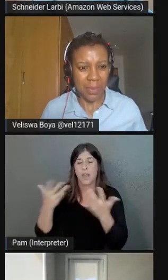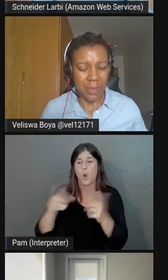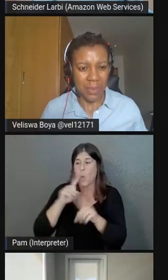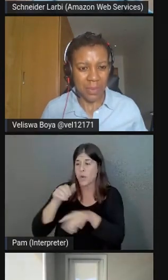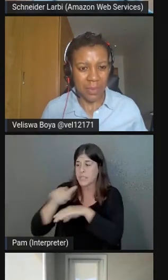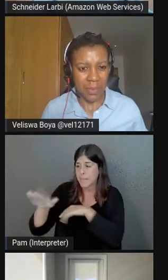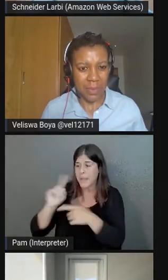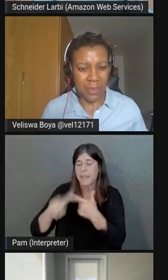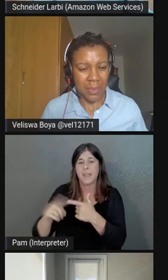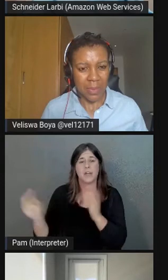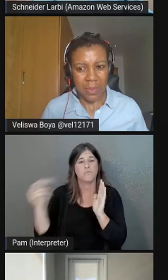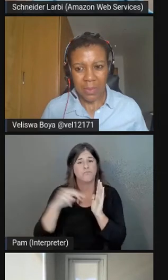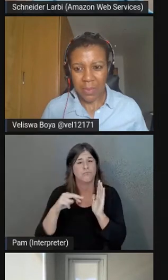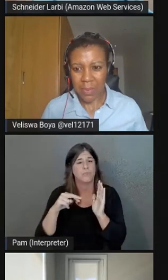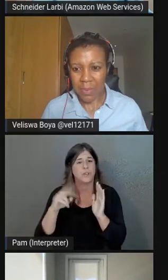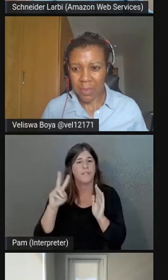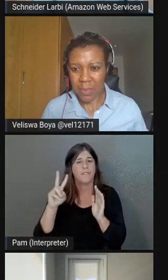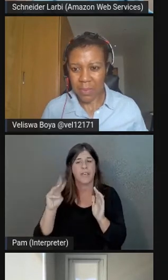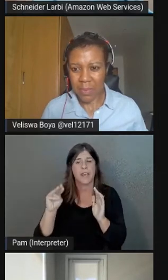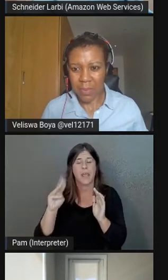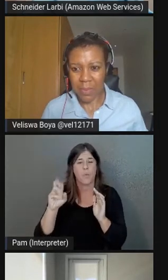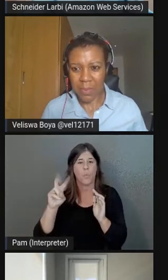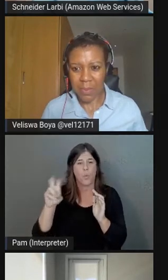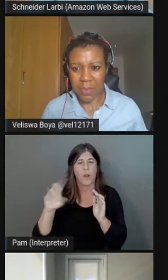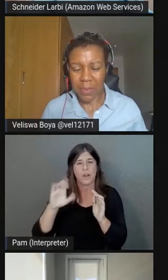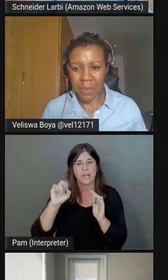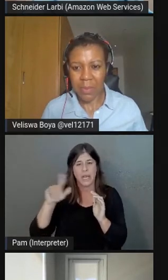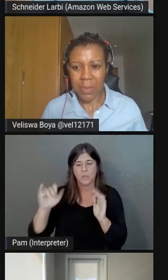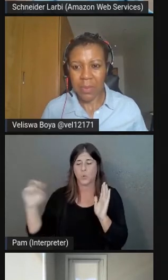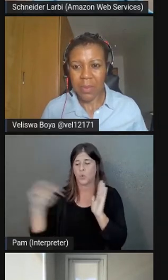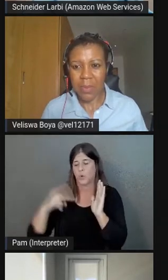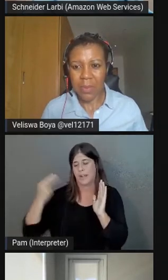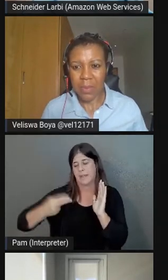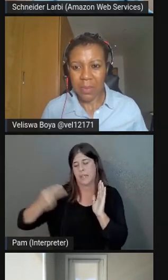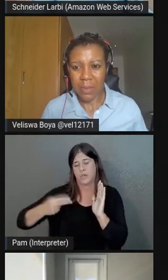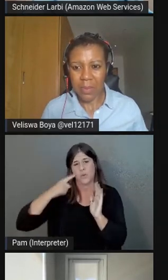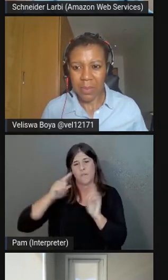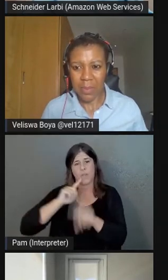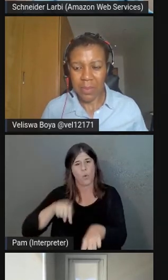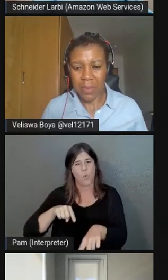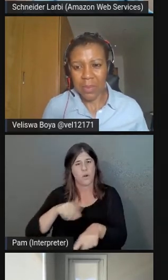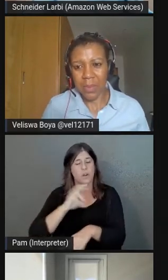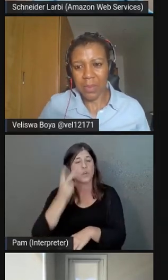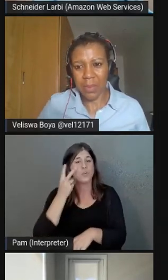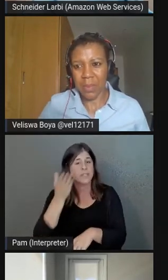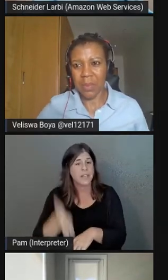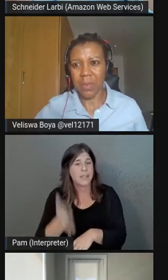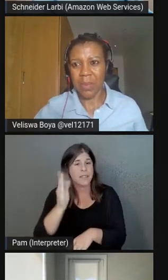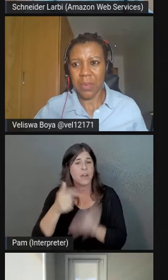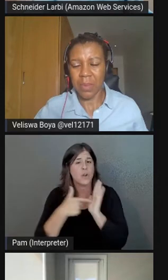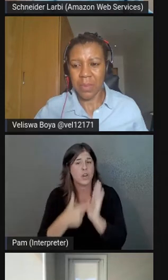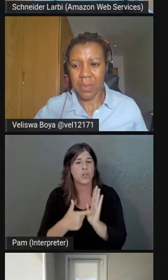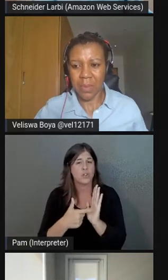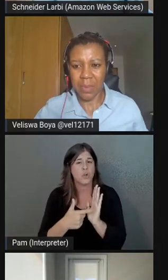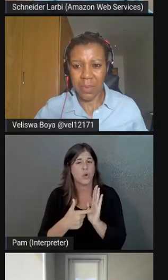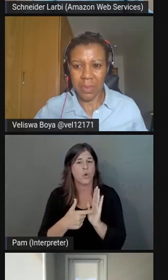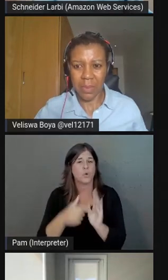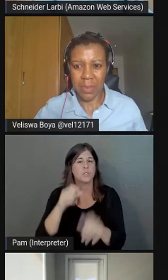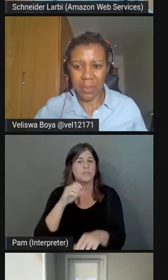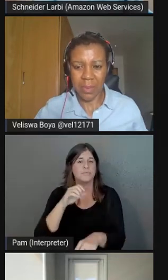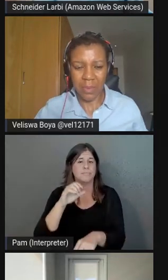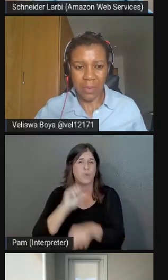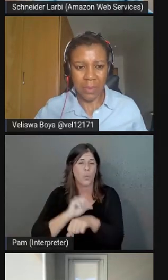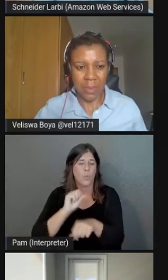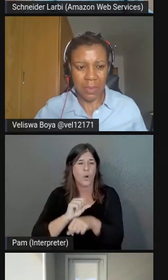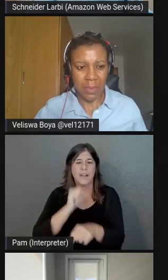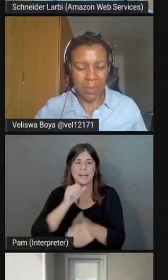can come back to the VMware Cloud console and look under order history here. As you see it here, it's shown as a more completed step. As Schneider